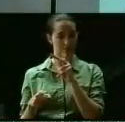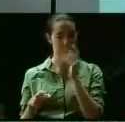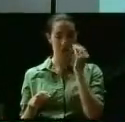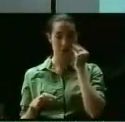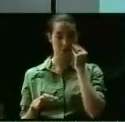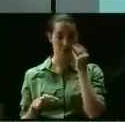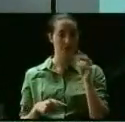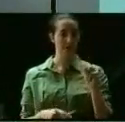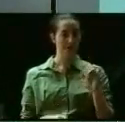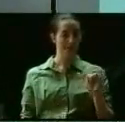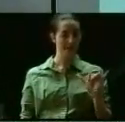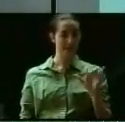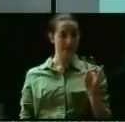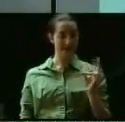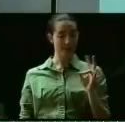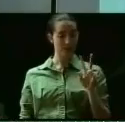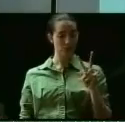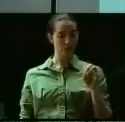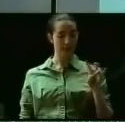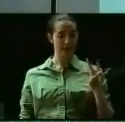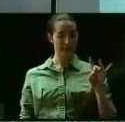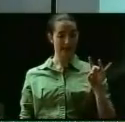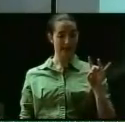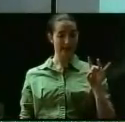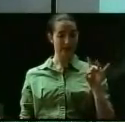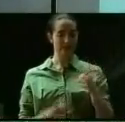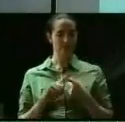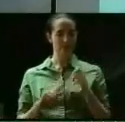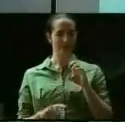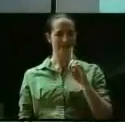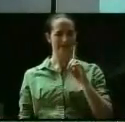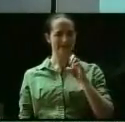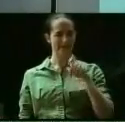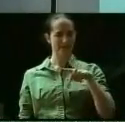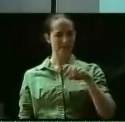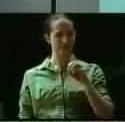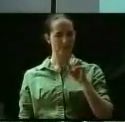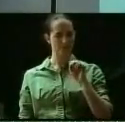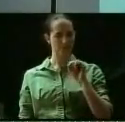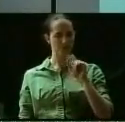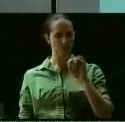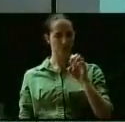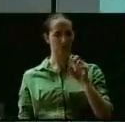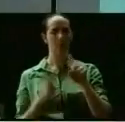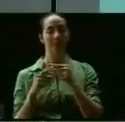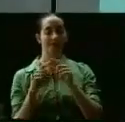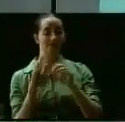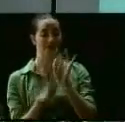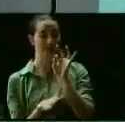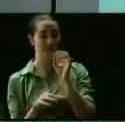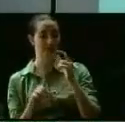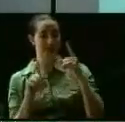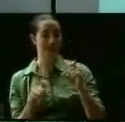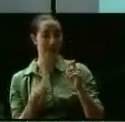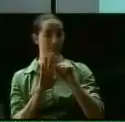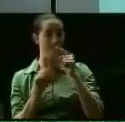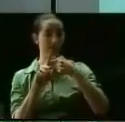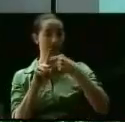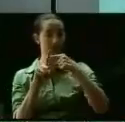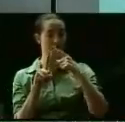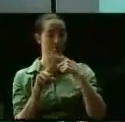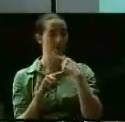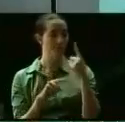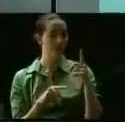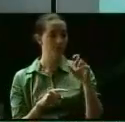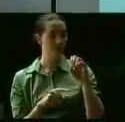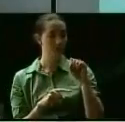On May the 7th of 2008, this is from his deposition. As soon as we found out they were tested positive, I told Tom Salter to not